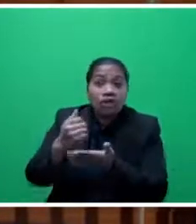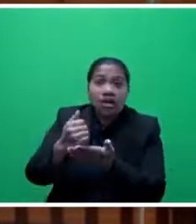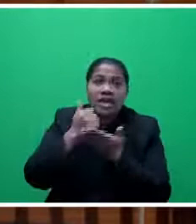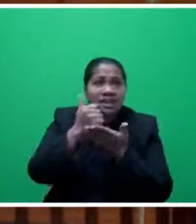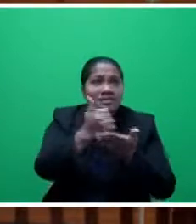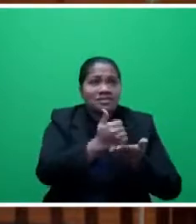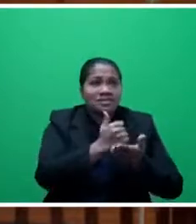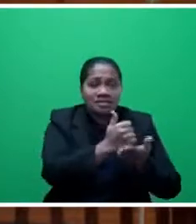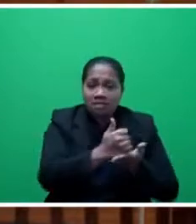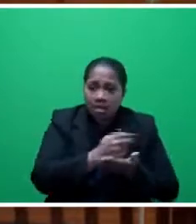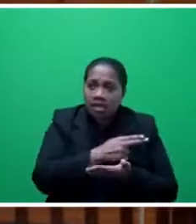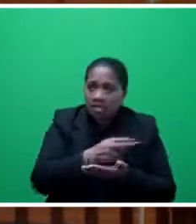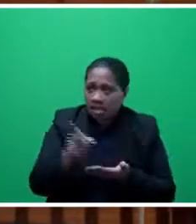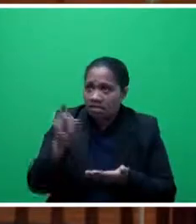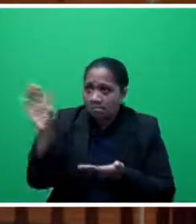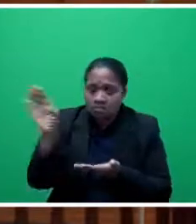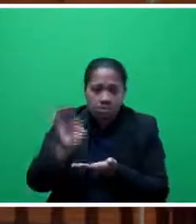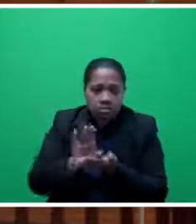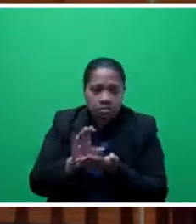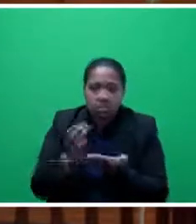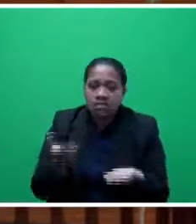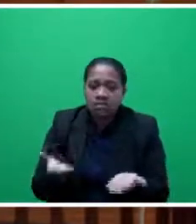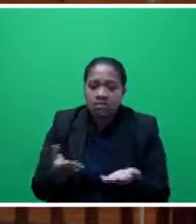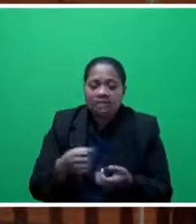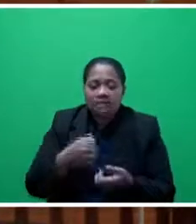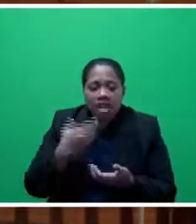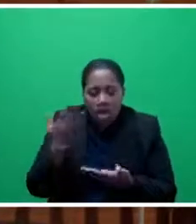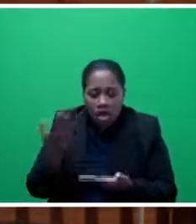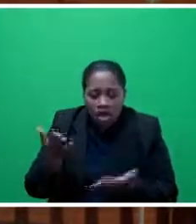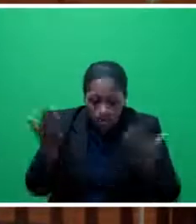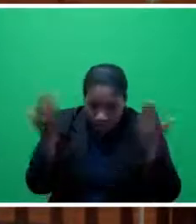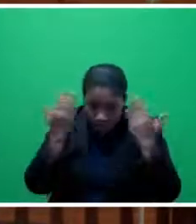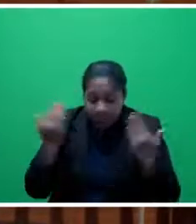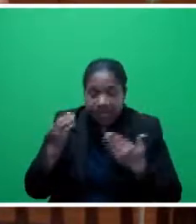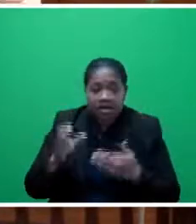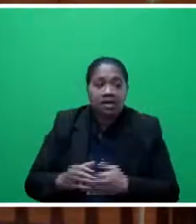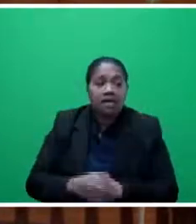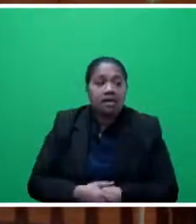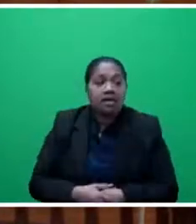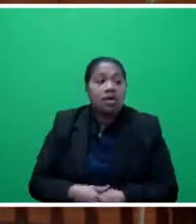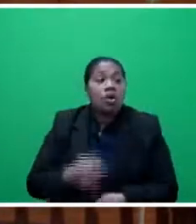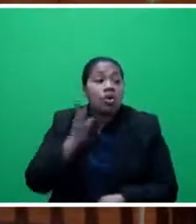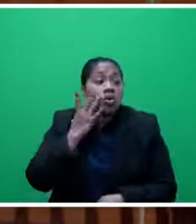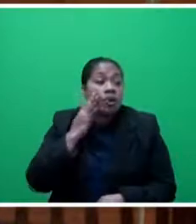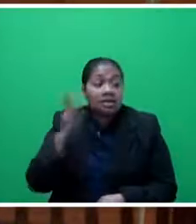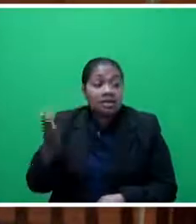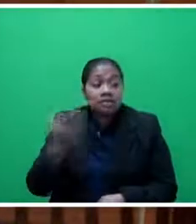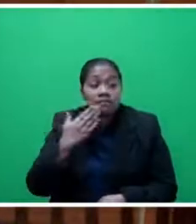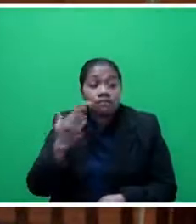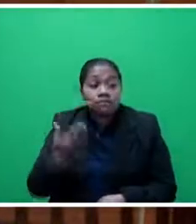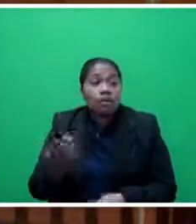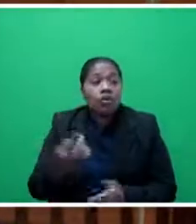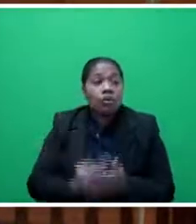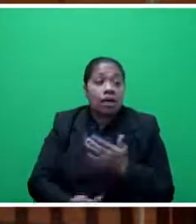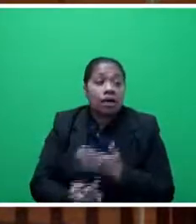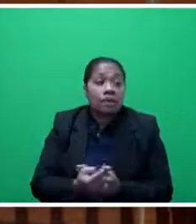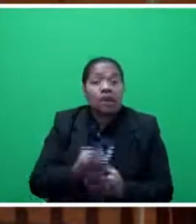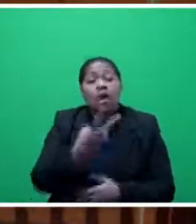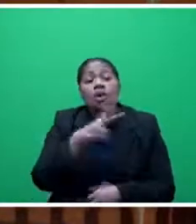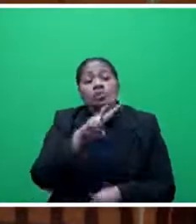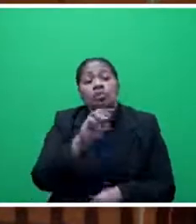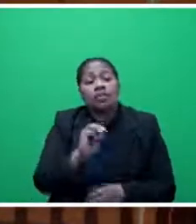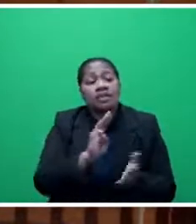Unless he was looking for aid. Honorable Speaker, I was here when he spoke, and he spent the entire 20